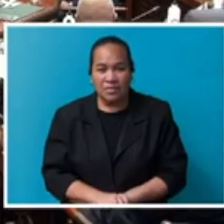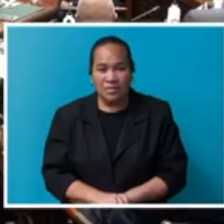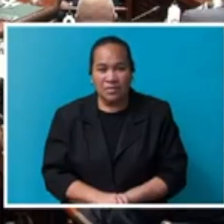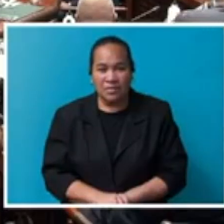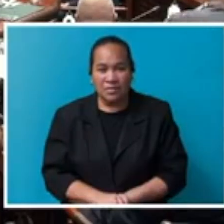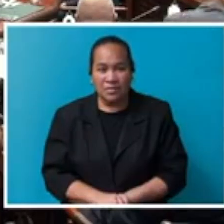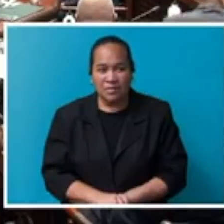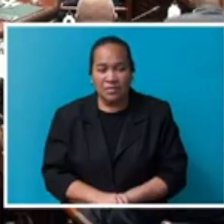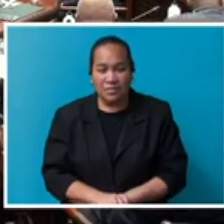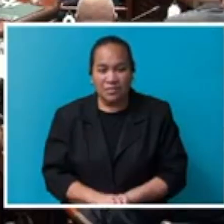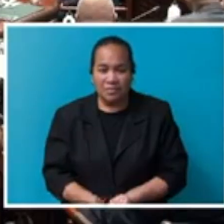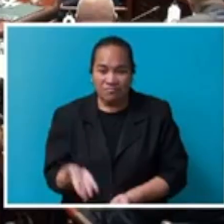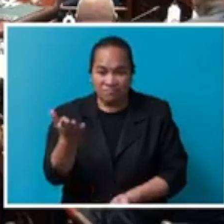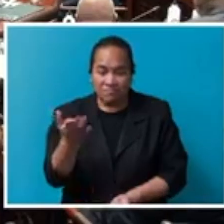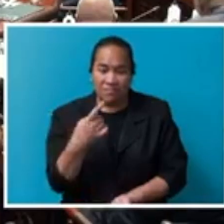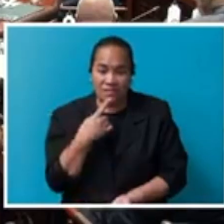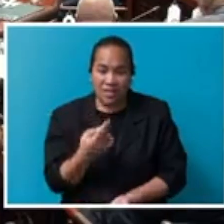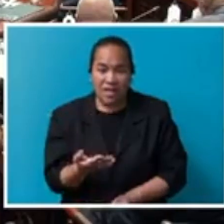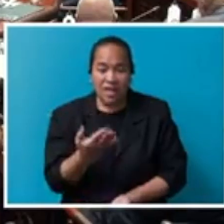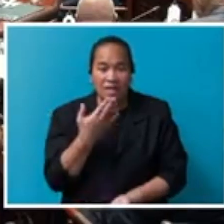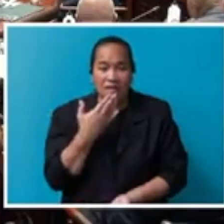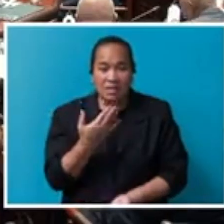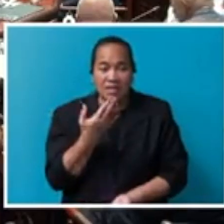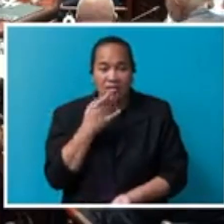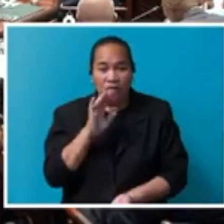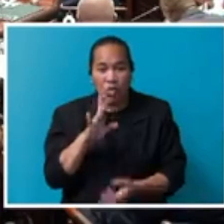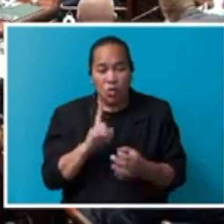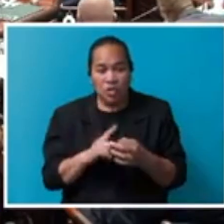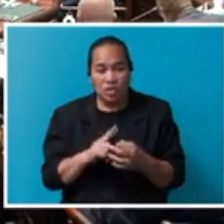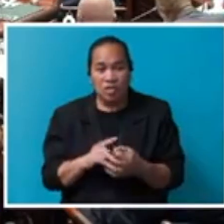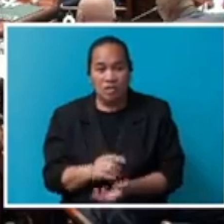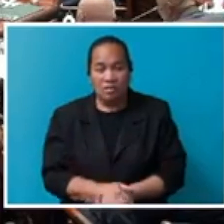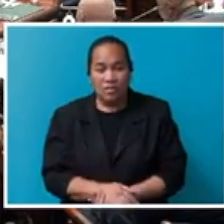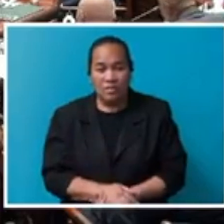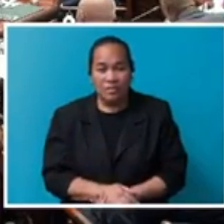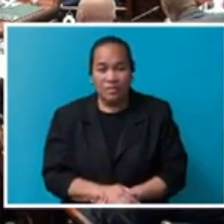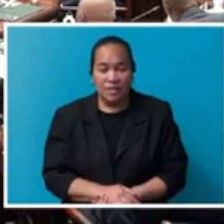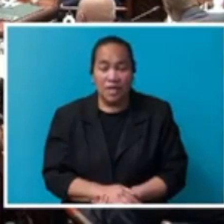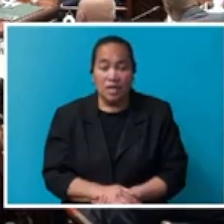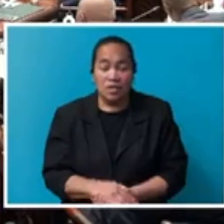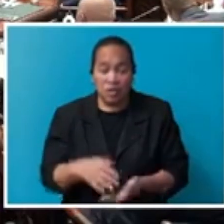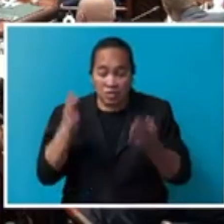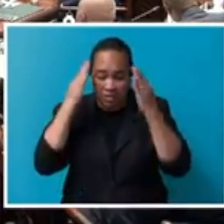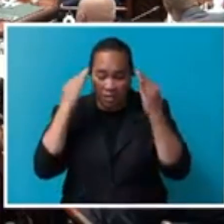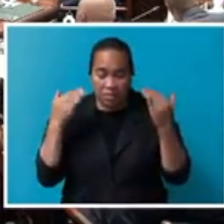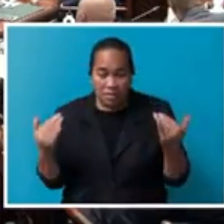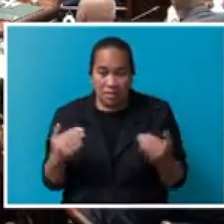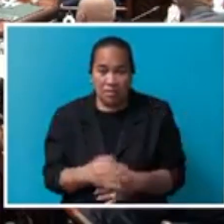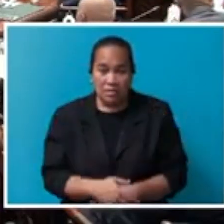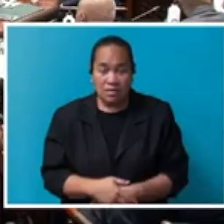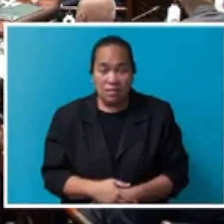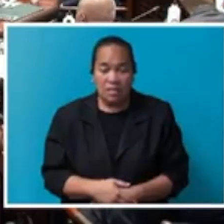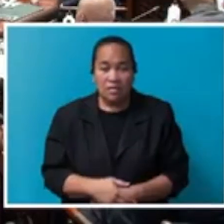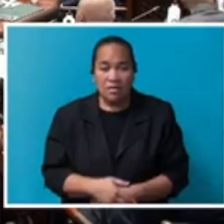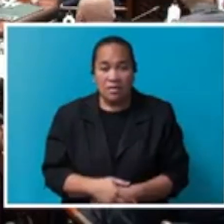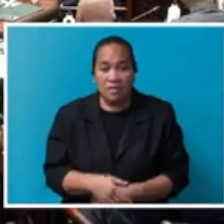Thank you. I thank the Honourable Member for the question. Thank you, Honourable Mr. Speaker, sir, on what the Ministry is doing to